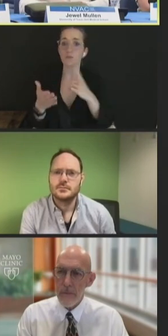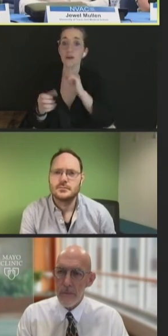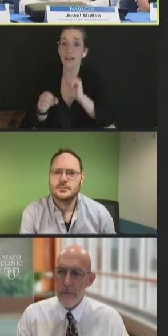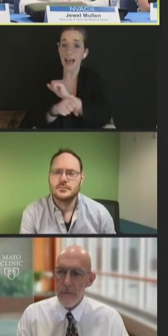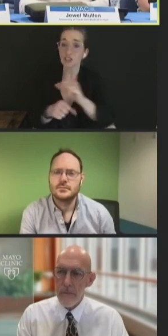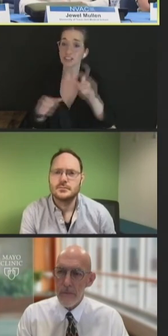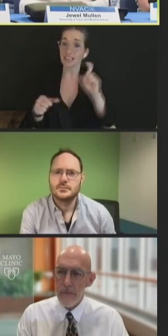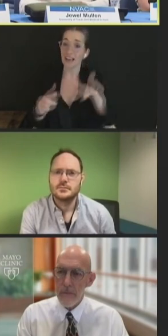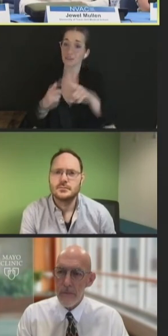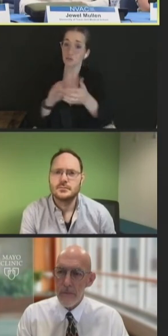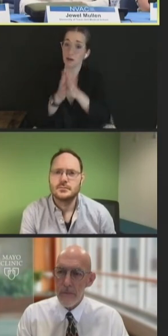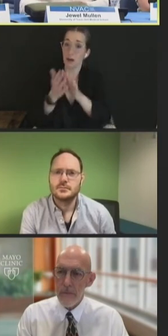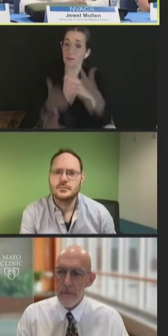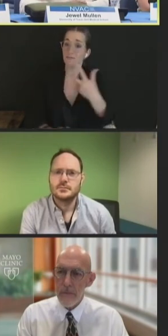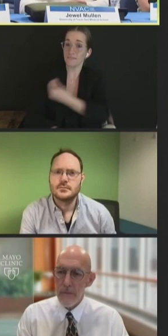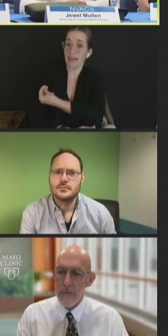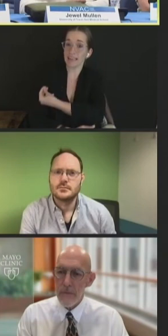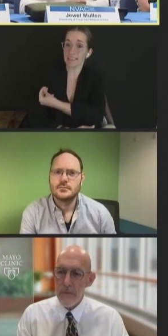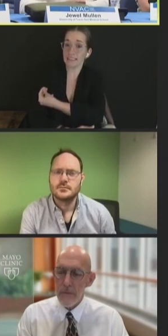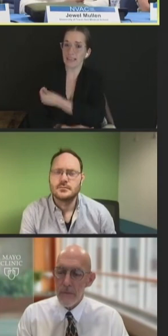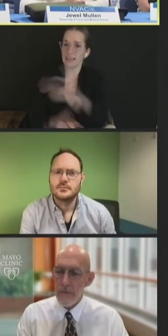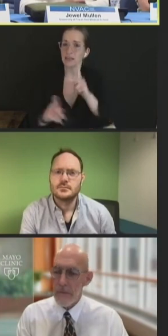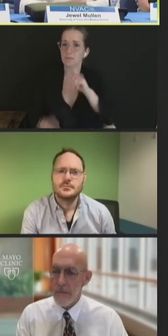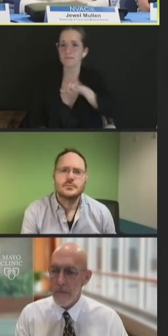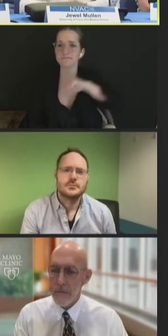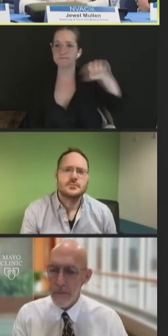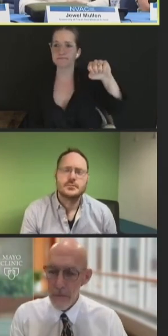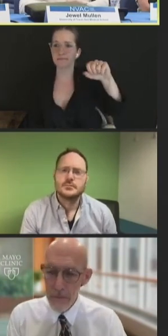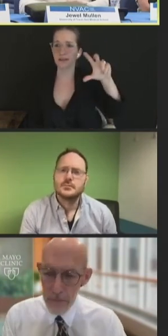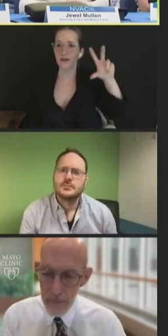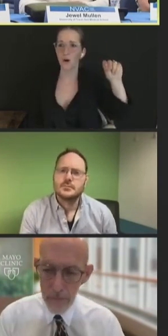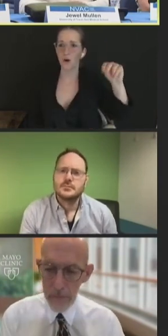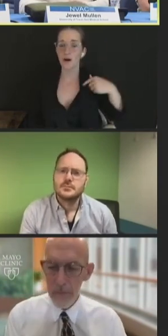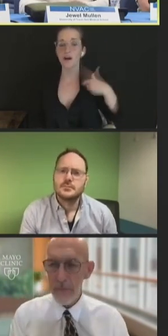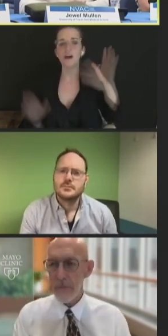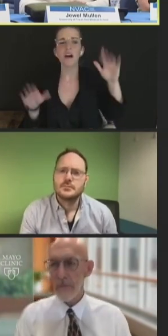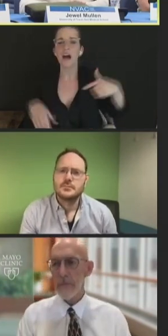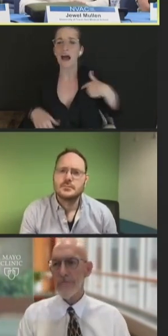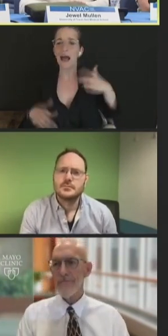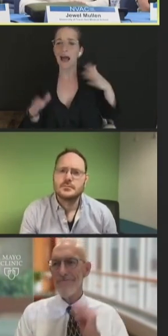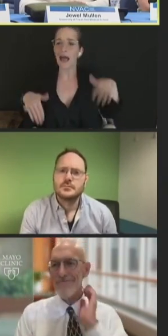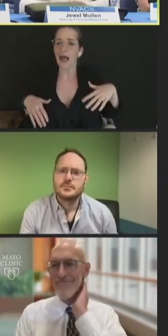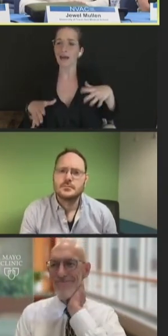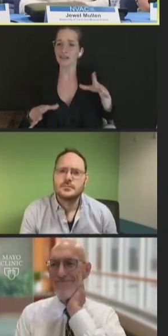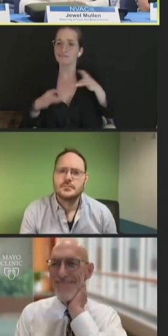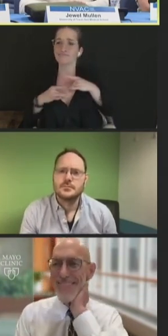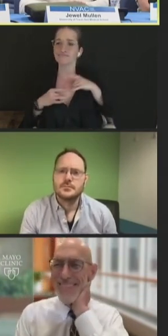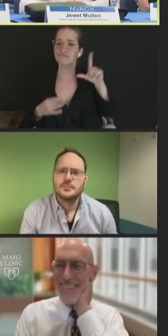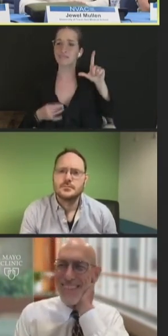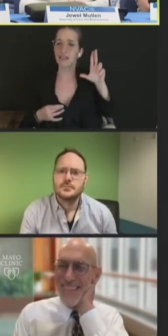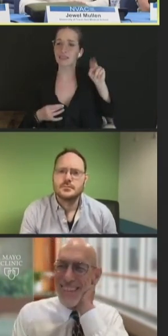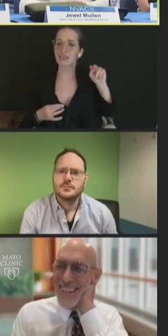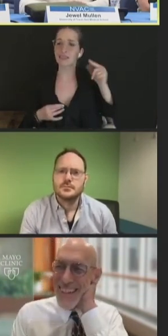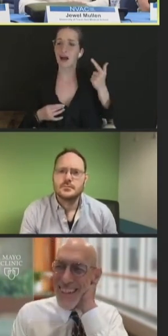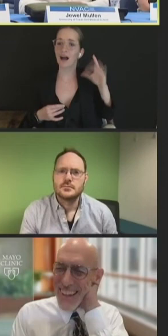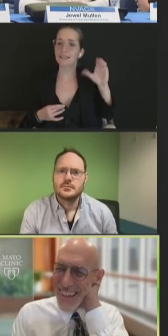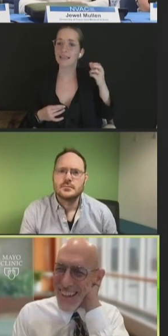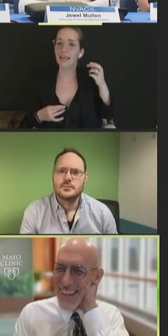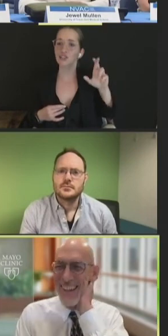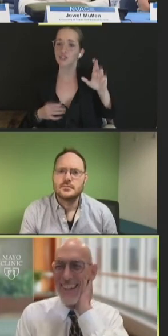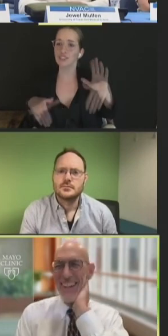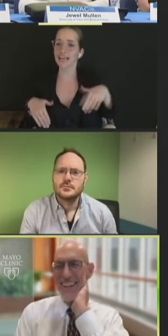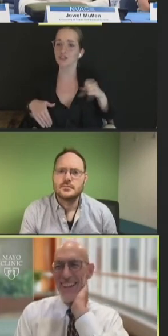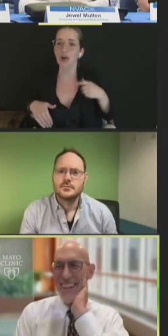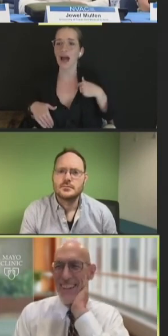some people tell me they're not going to get or haven't gotten lung cancer yet, so they might as well not stop smoking.